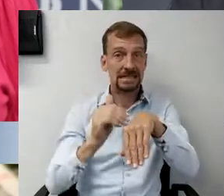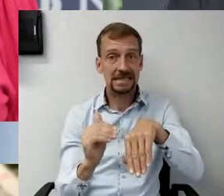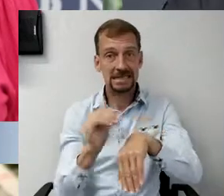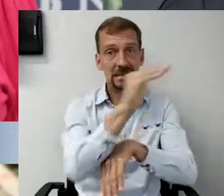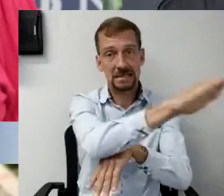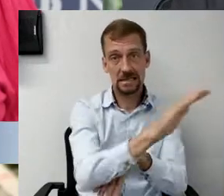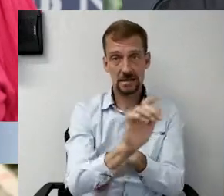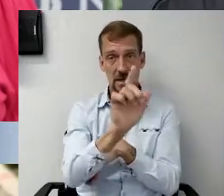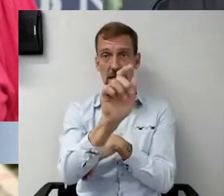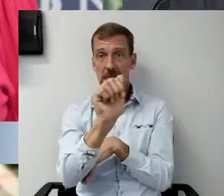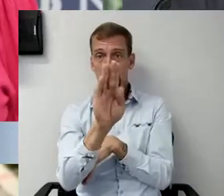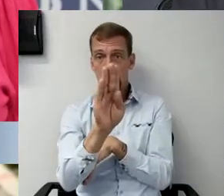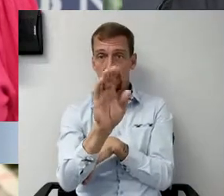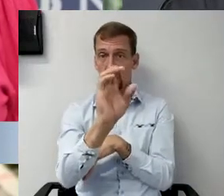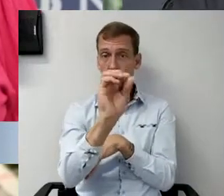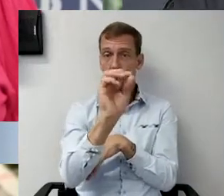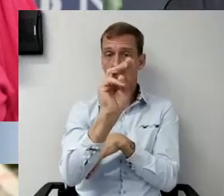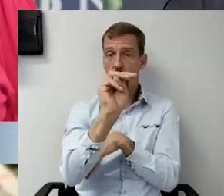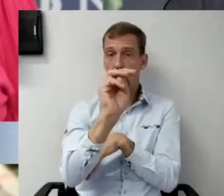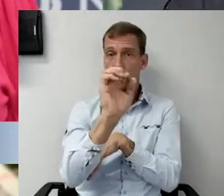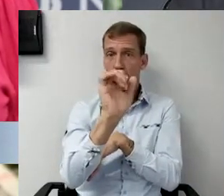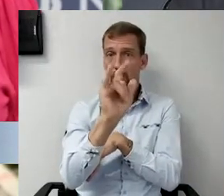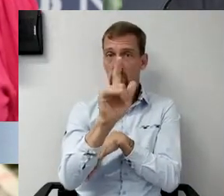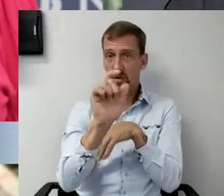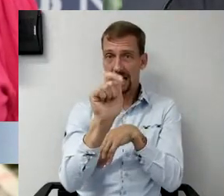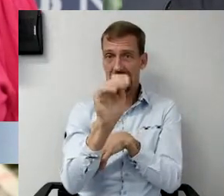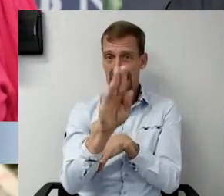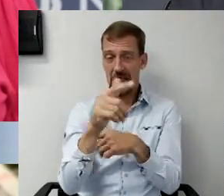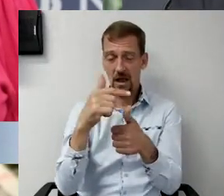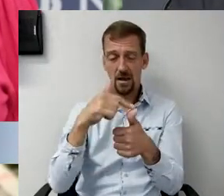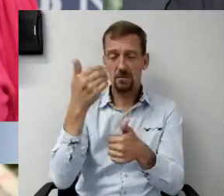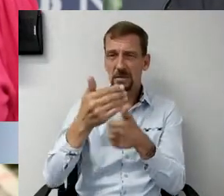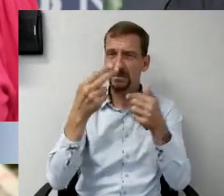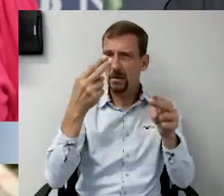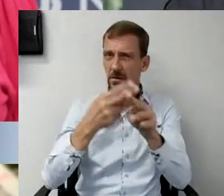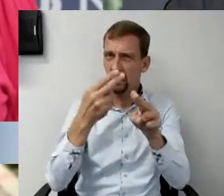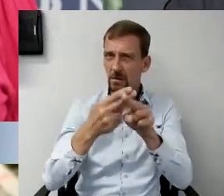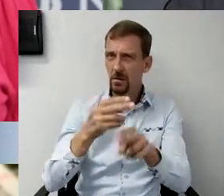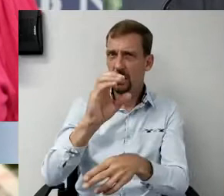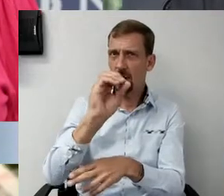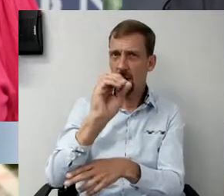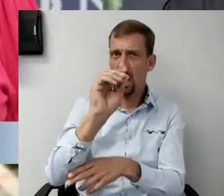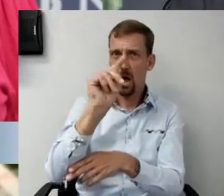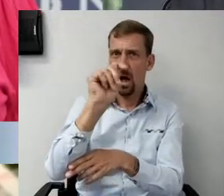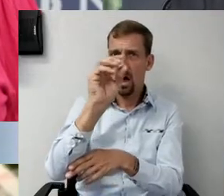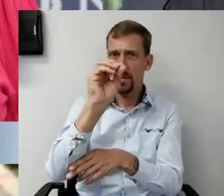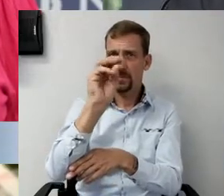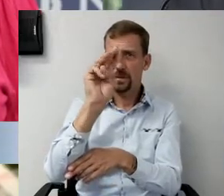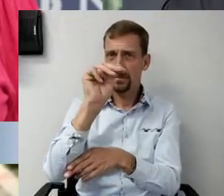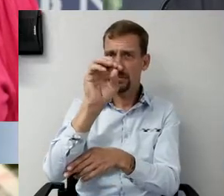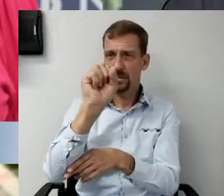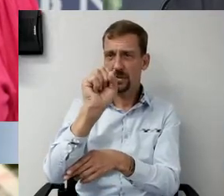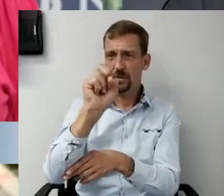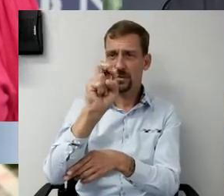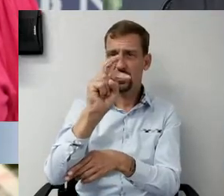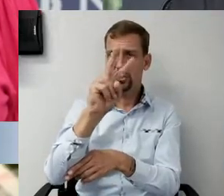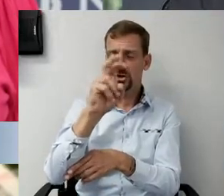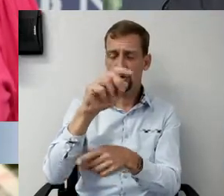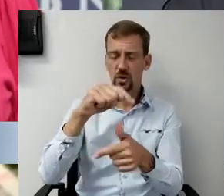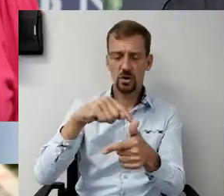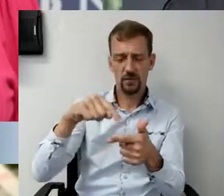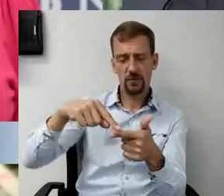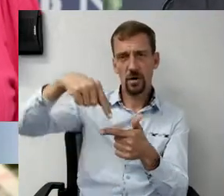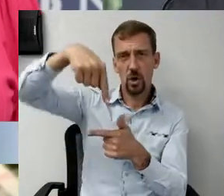lab. I think the commercial lab might be OptumServe or Quest, but